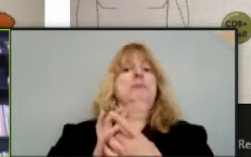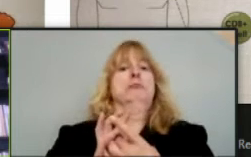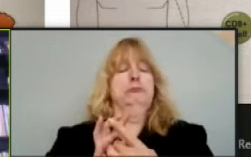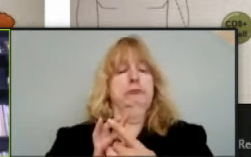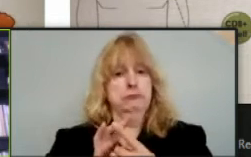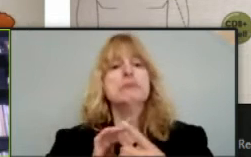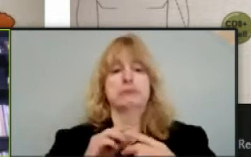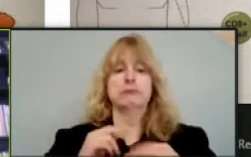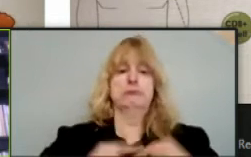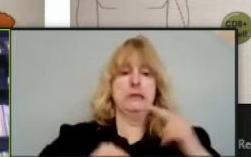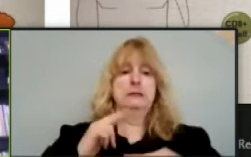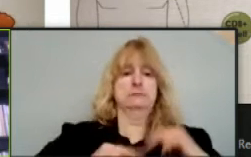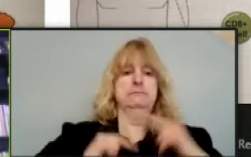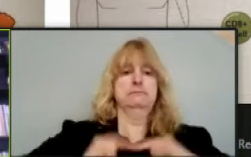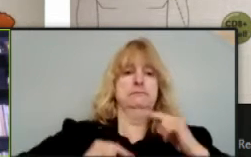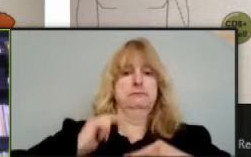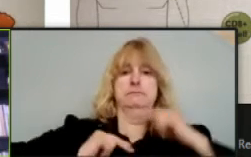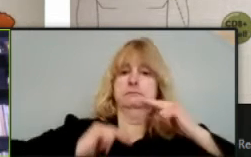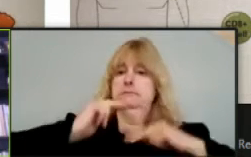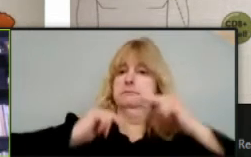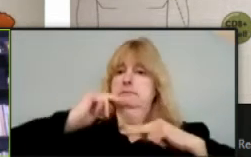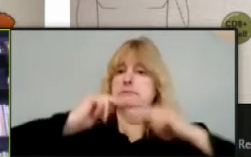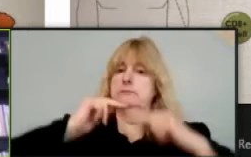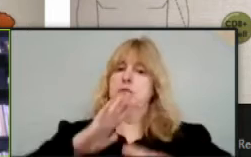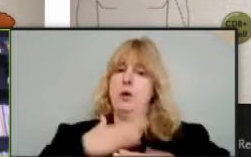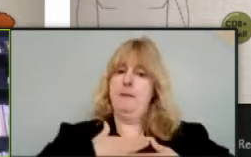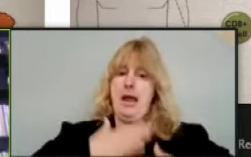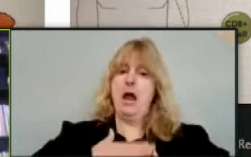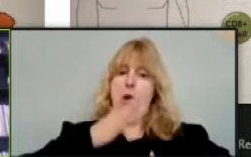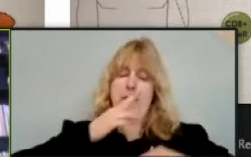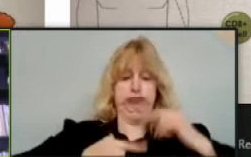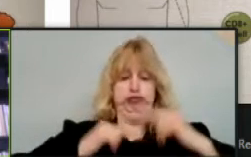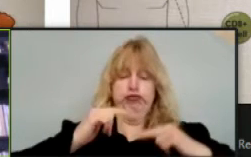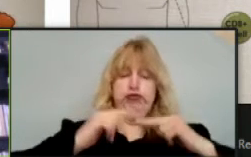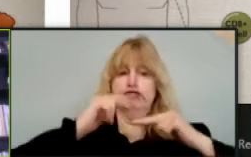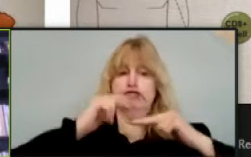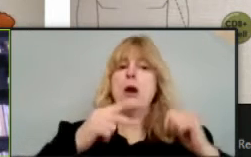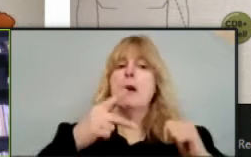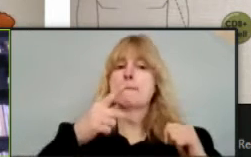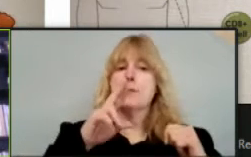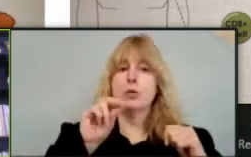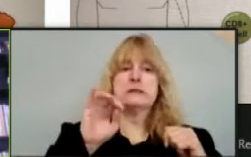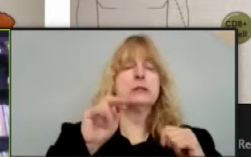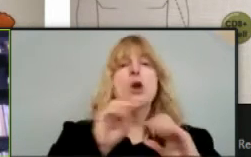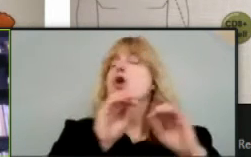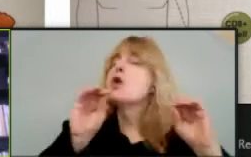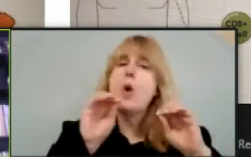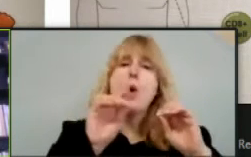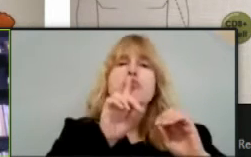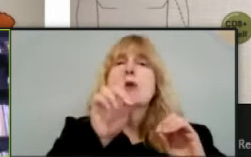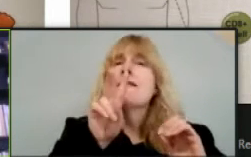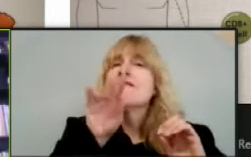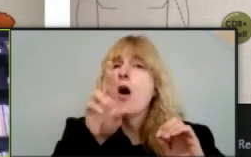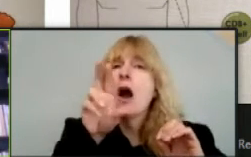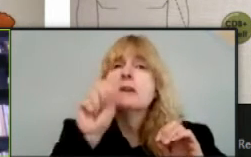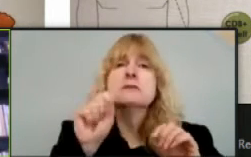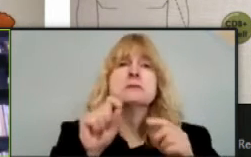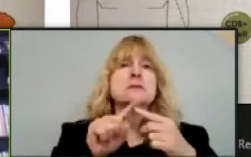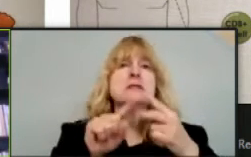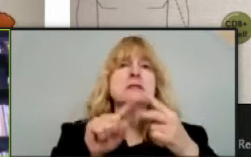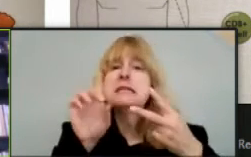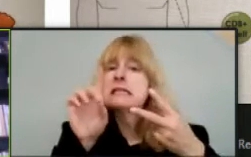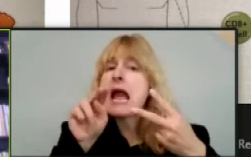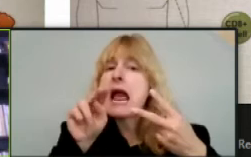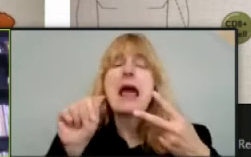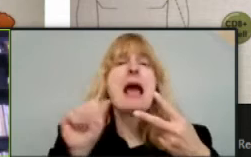into your body, and your body then produces the protein. There's no virus, there's no DNA. It doesn't even get into the